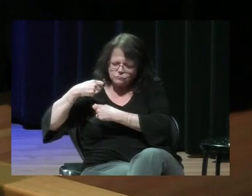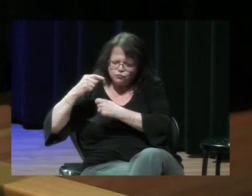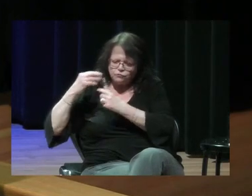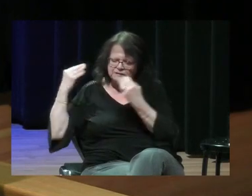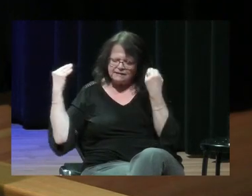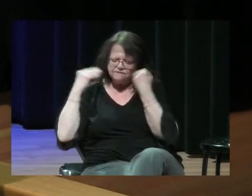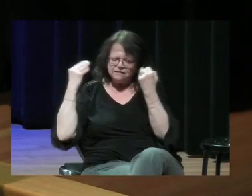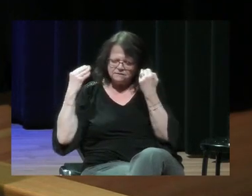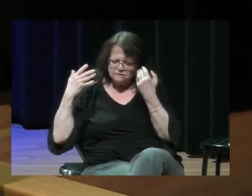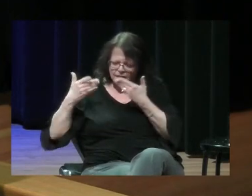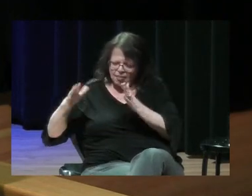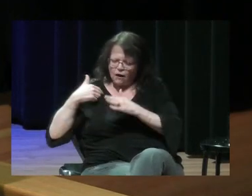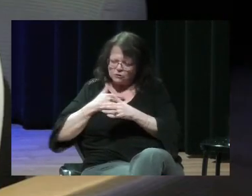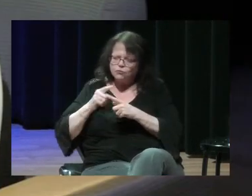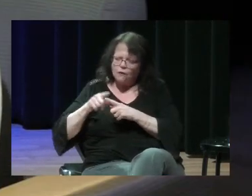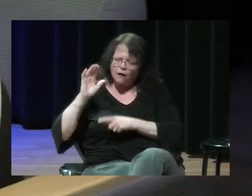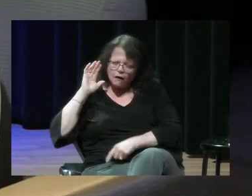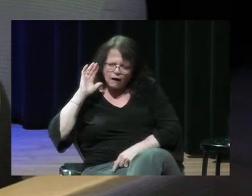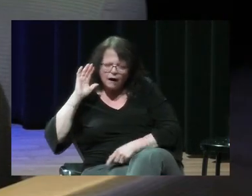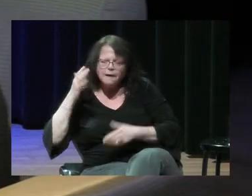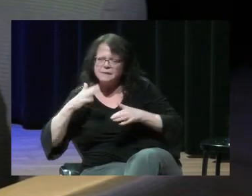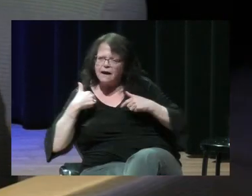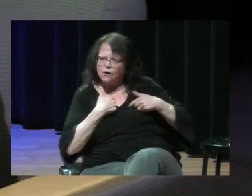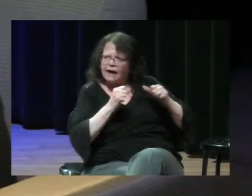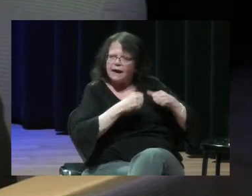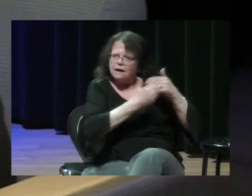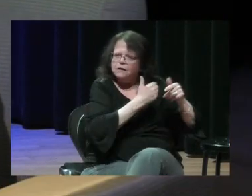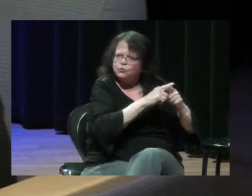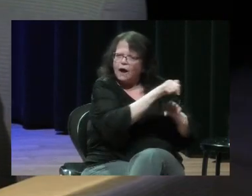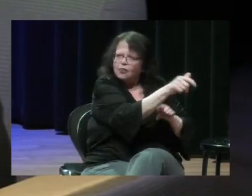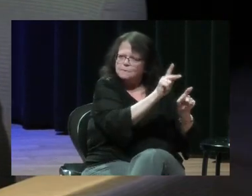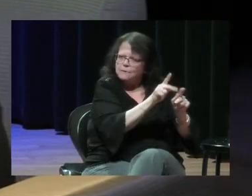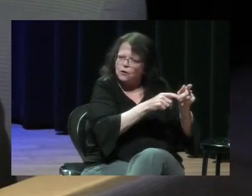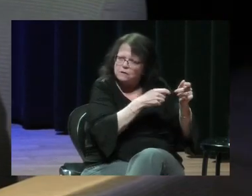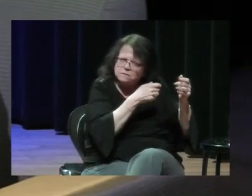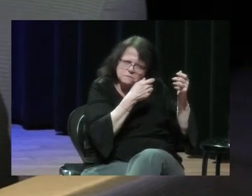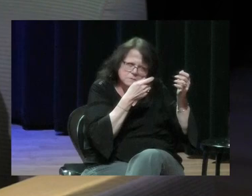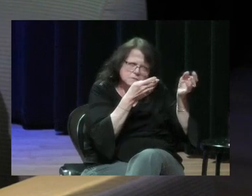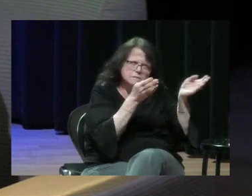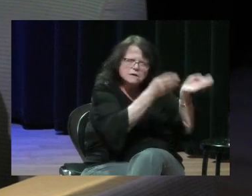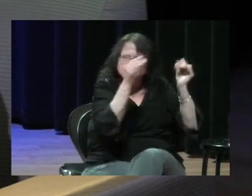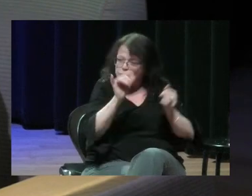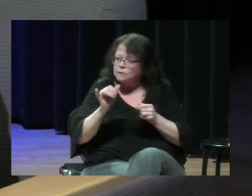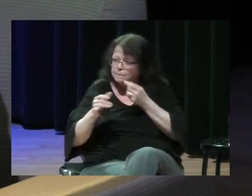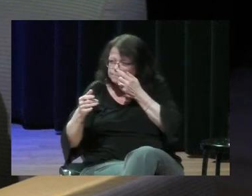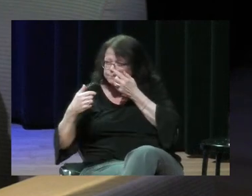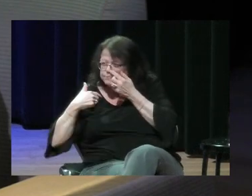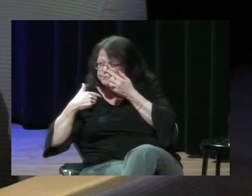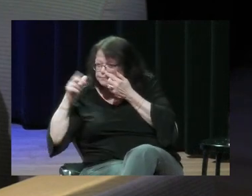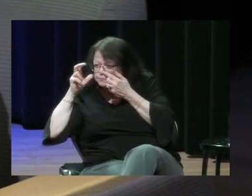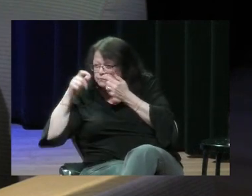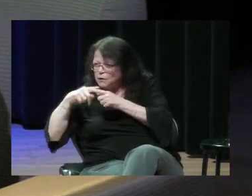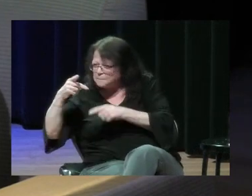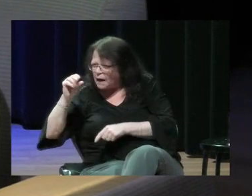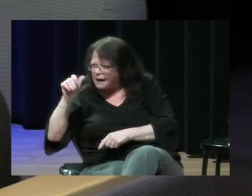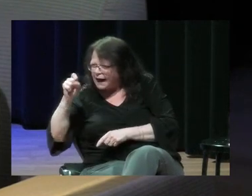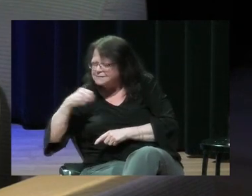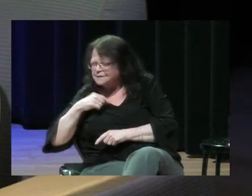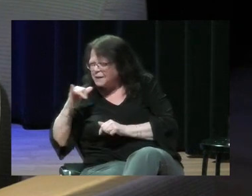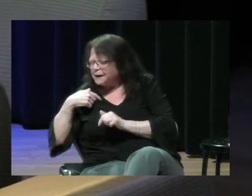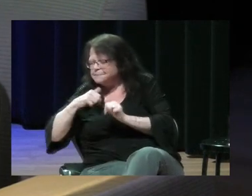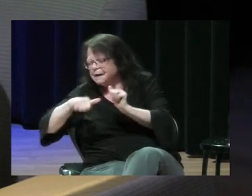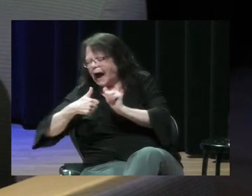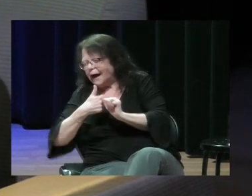people. I also listened to many hours of this podcast today, but I cannot do 2x the speed like Sarah does, so I'm behind